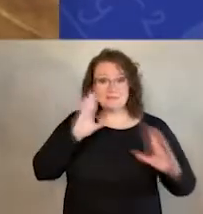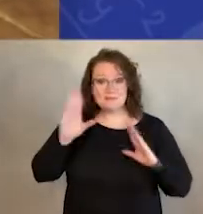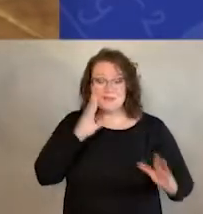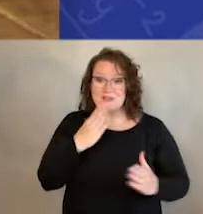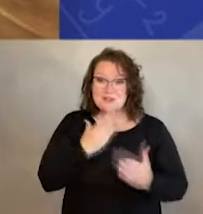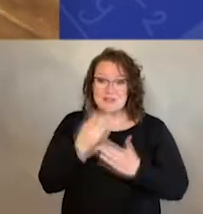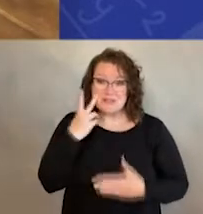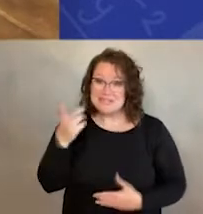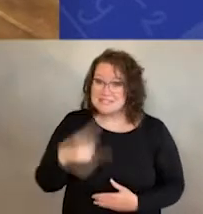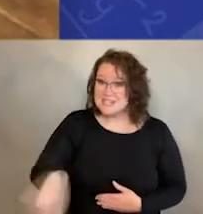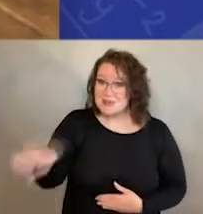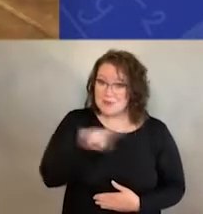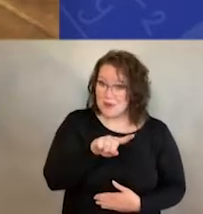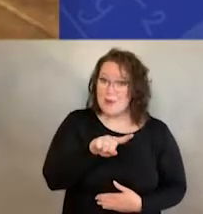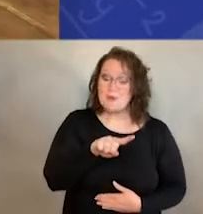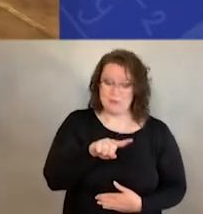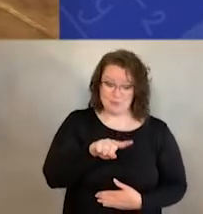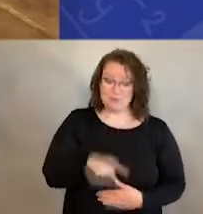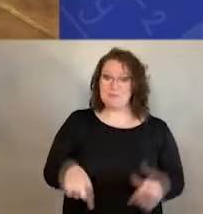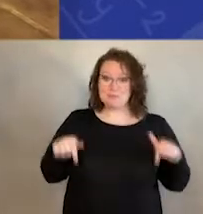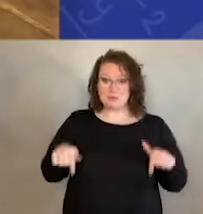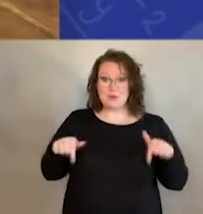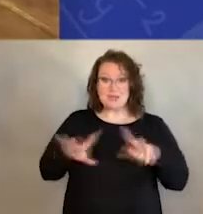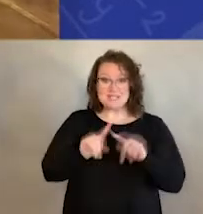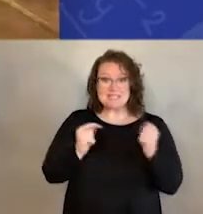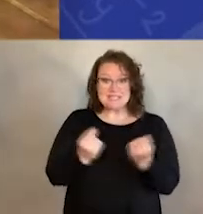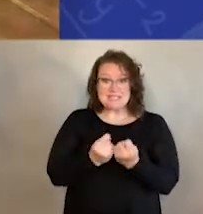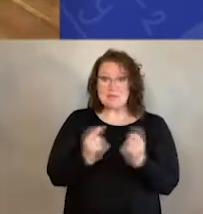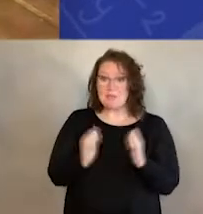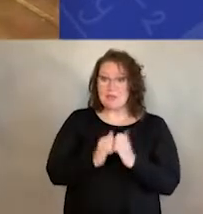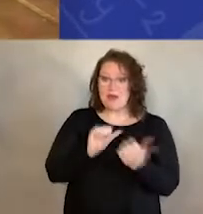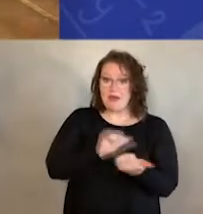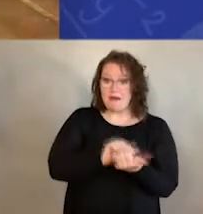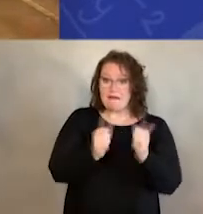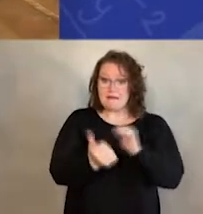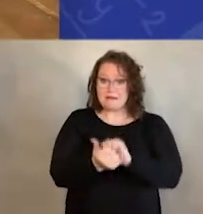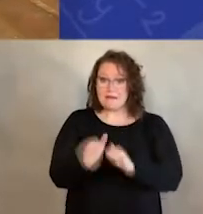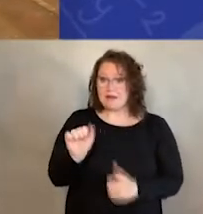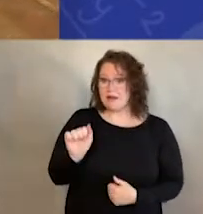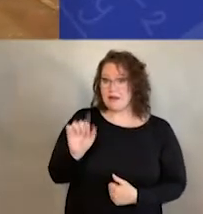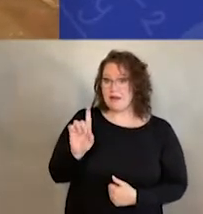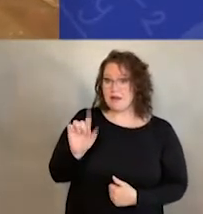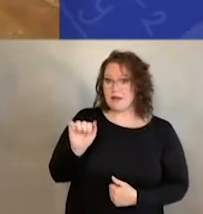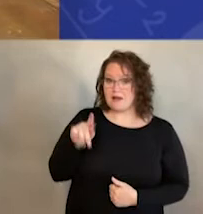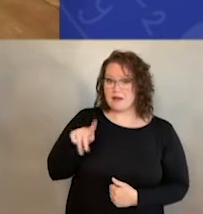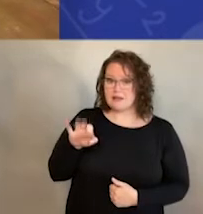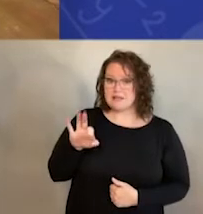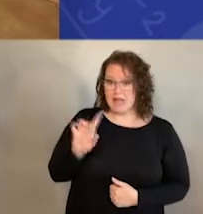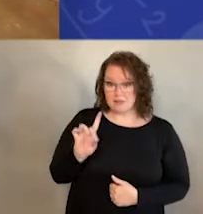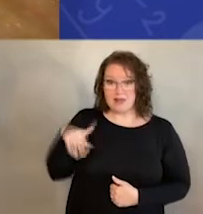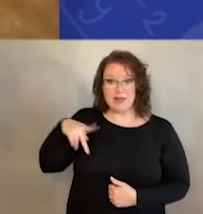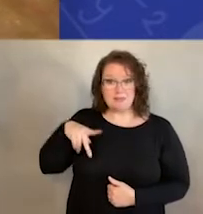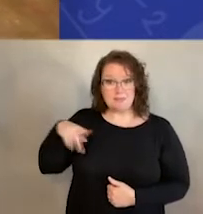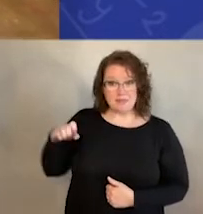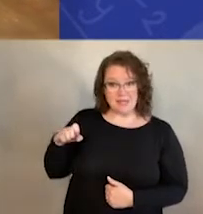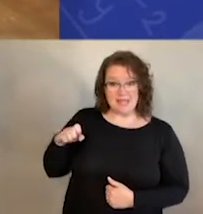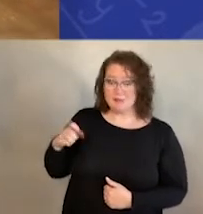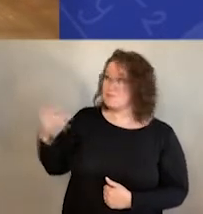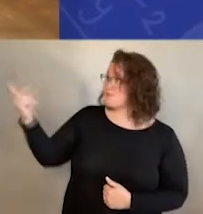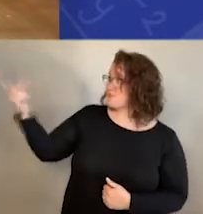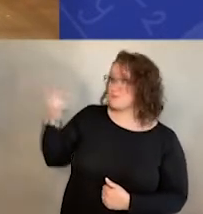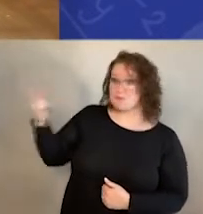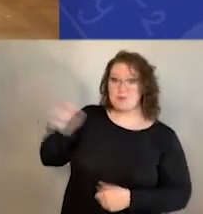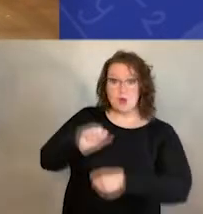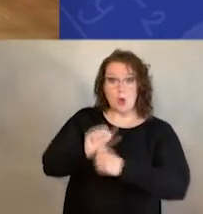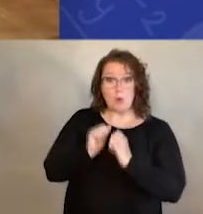Good to see everybody again. Jonathan Wilson here with the Pitt County Schools Adaptive Physical Education team. I have my co-worker Michelle Macy with me, as well as my co-worker Jacob